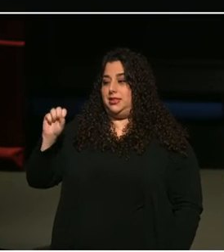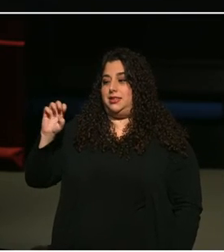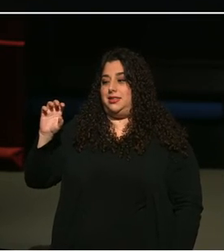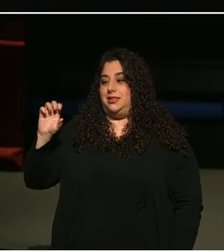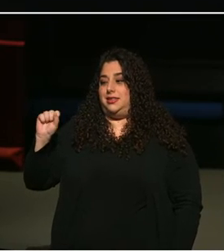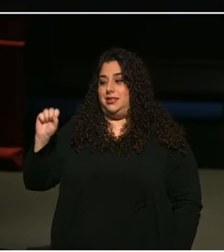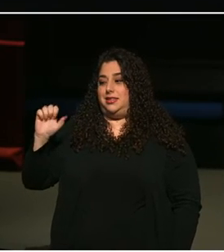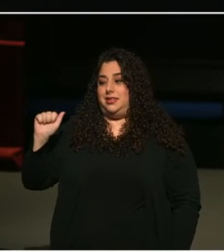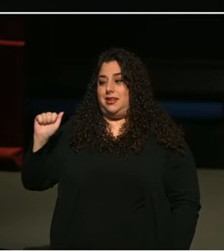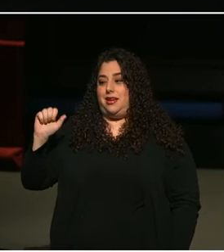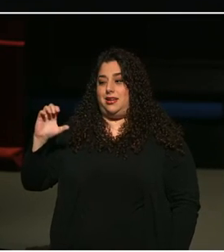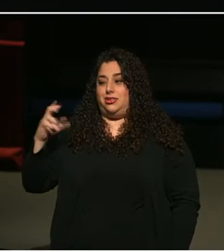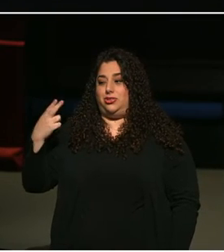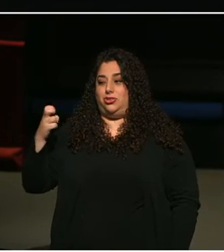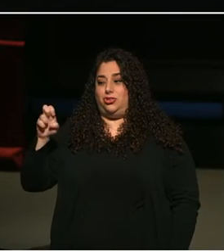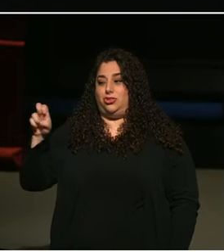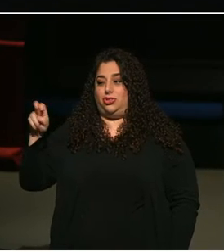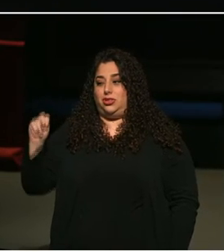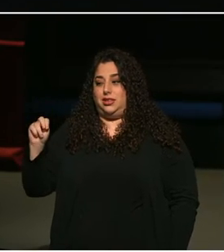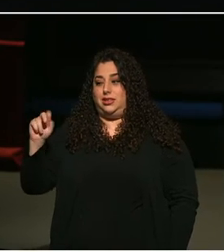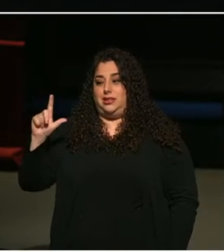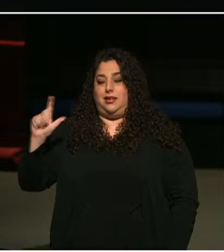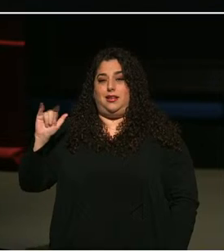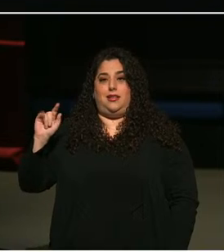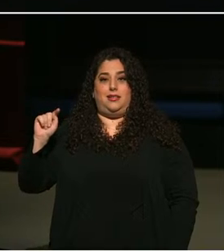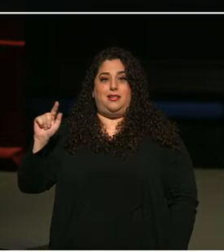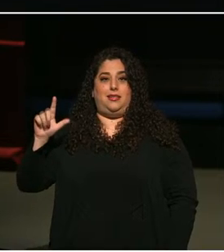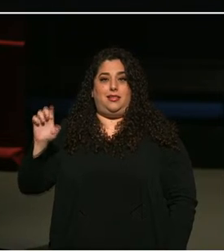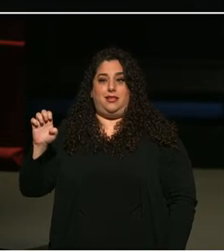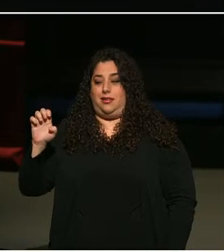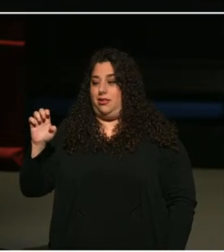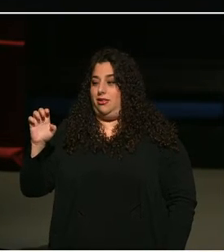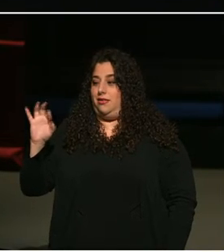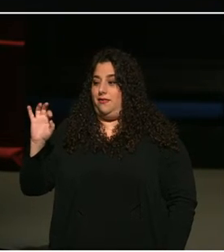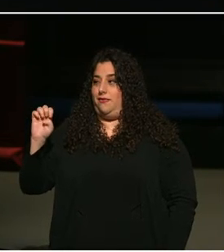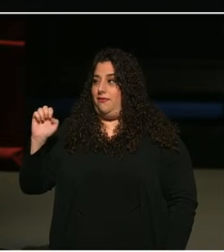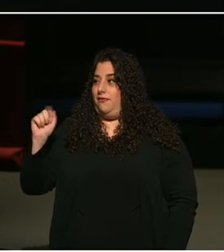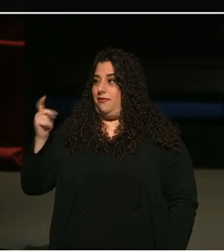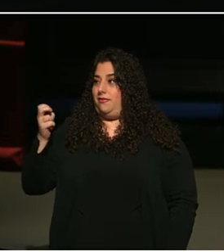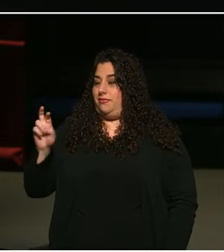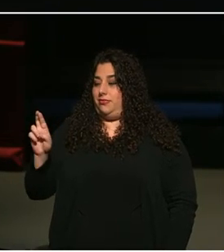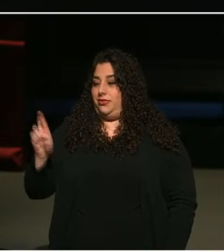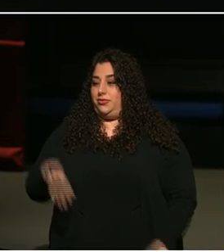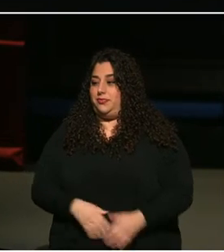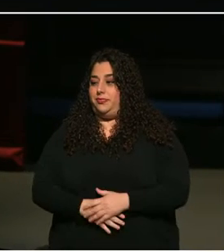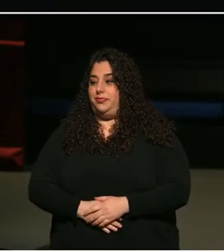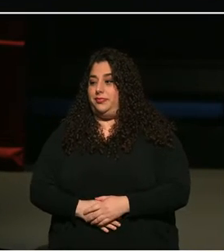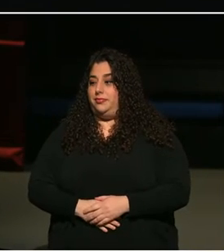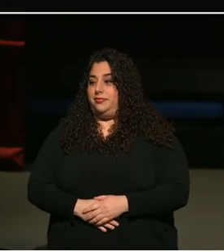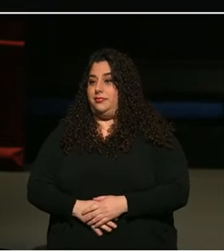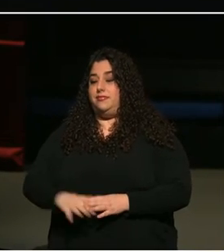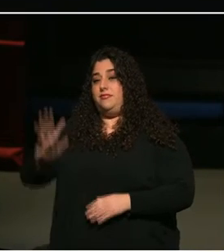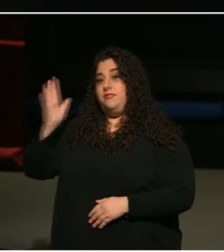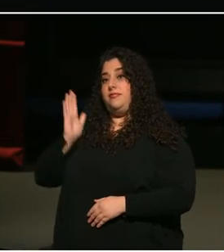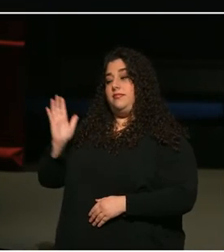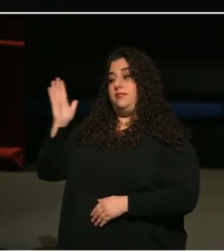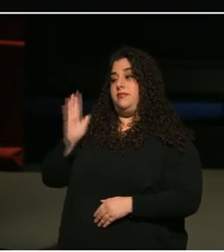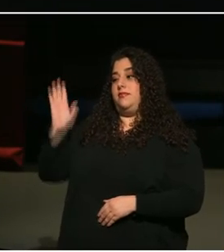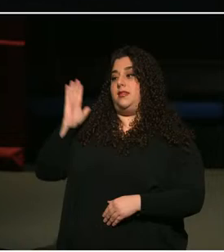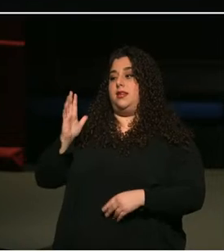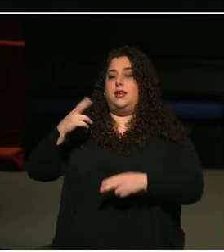In historical times, we were given several names and descriptions: the long arms, the